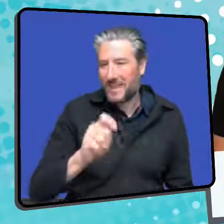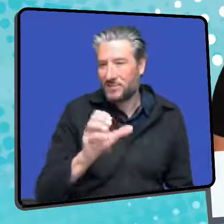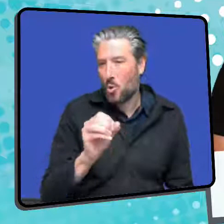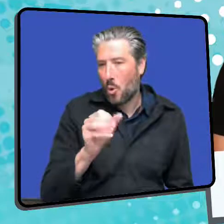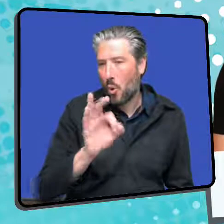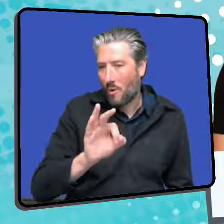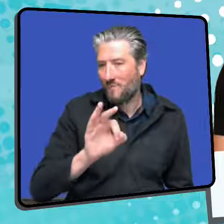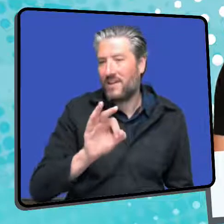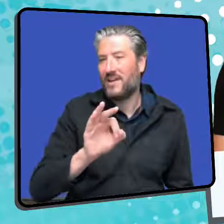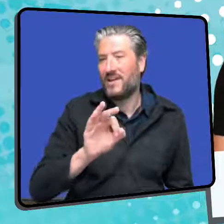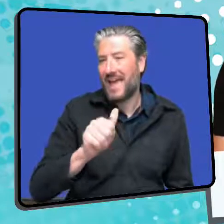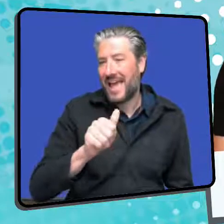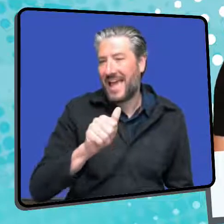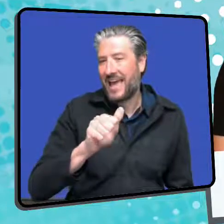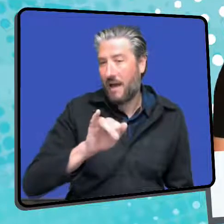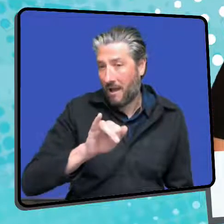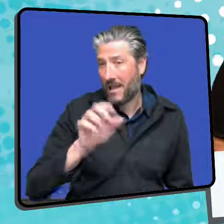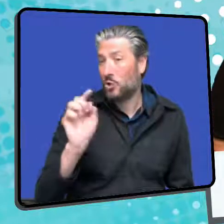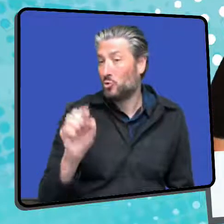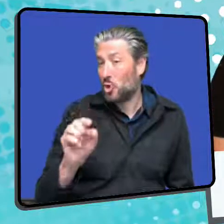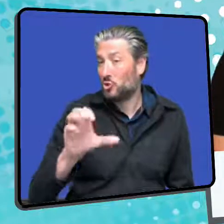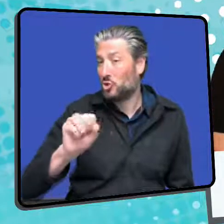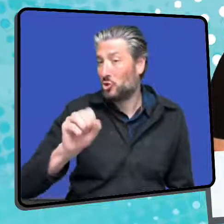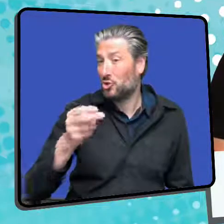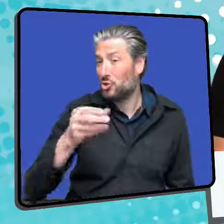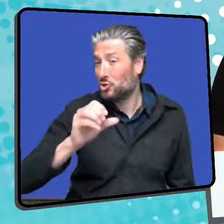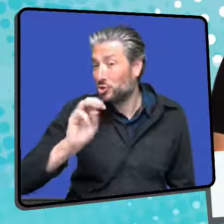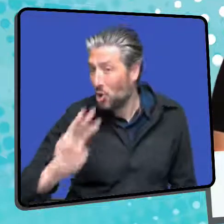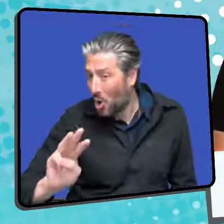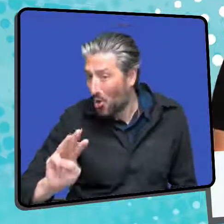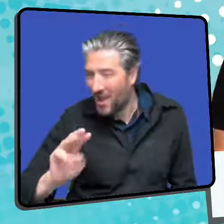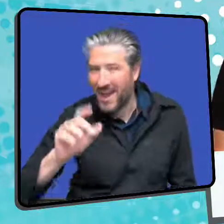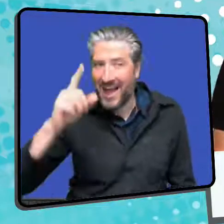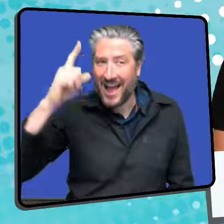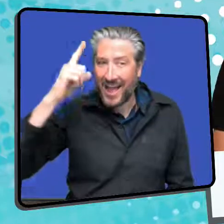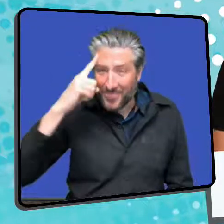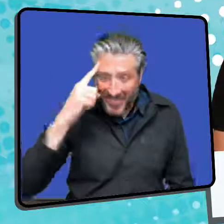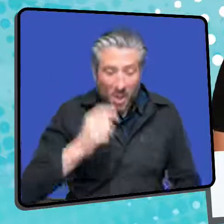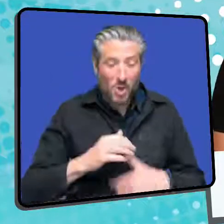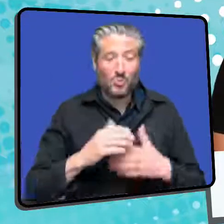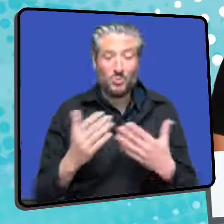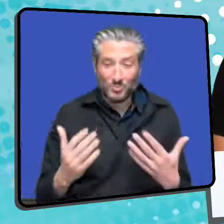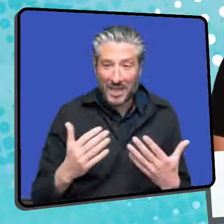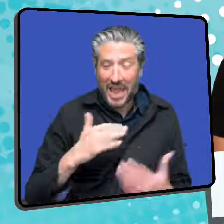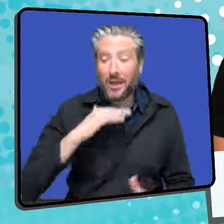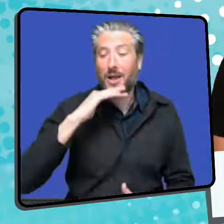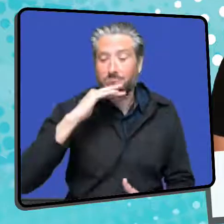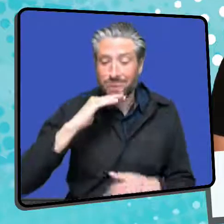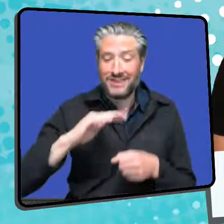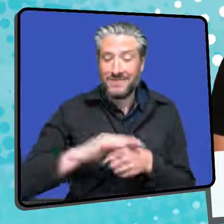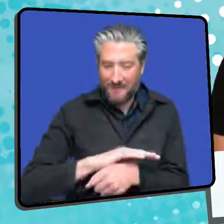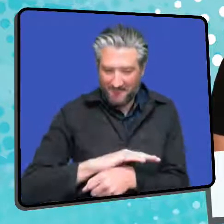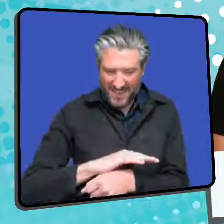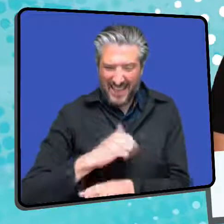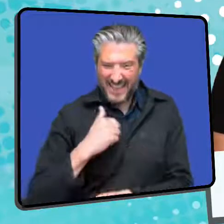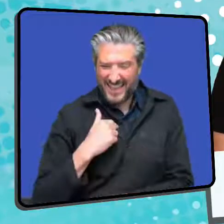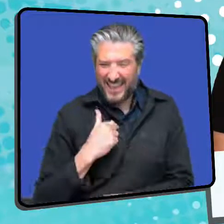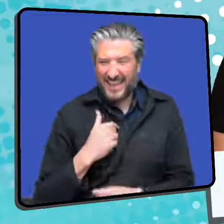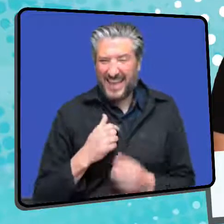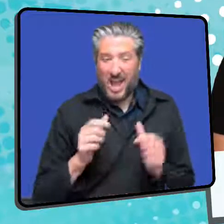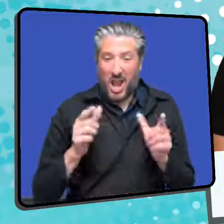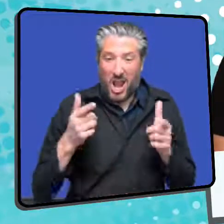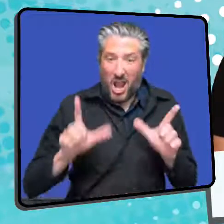So Henk, I think that's all from us today. It looks like my internet connection just about held out. So there we